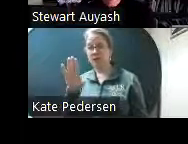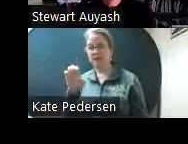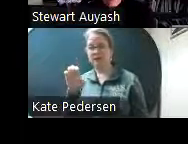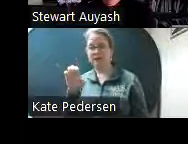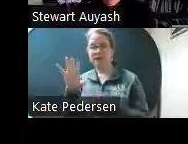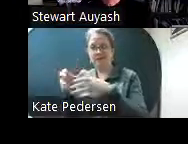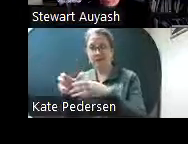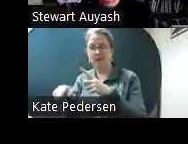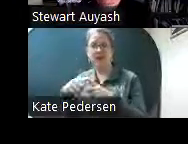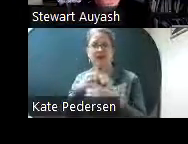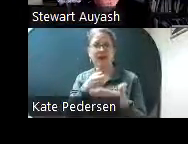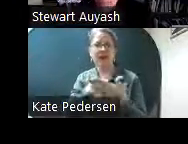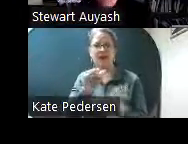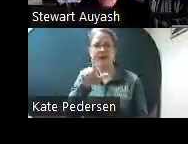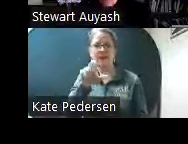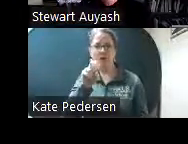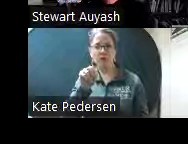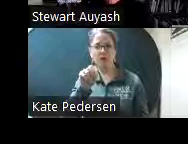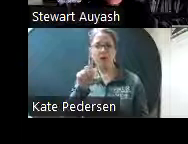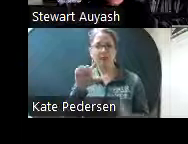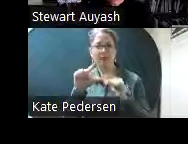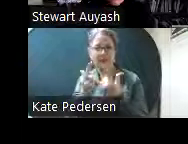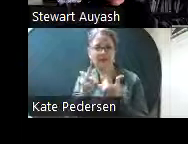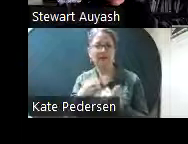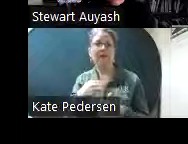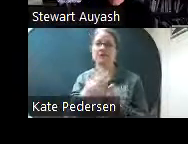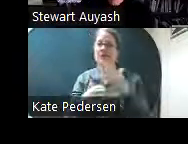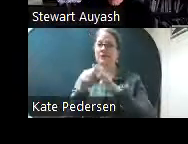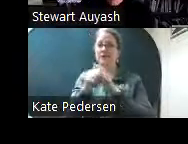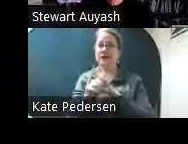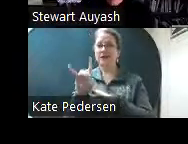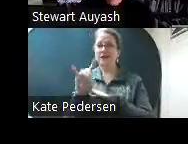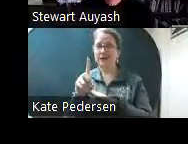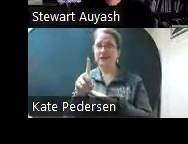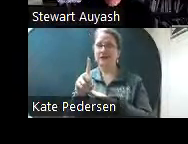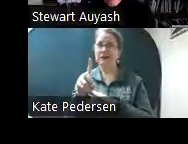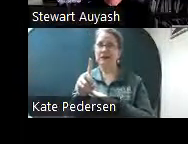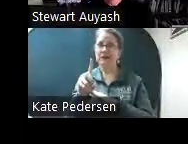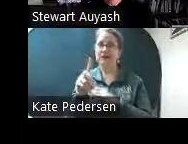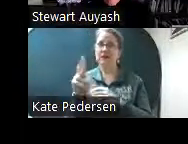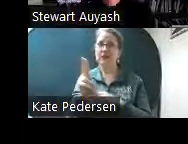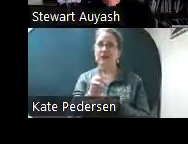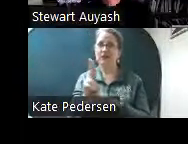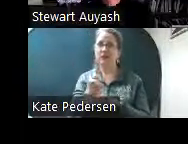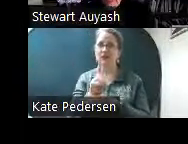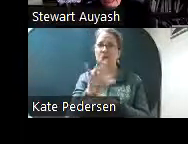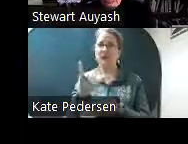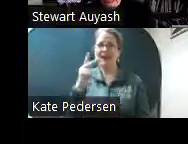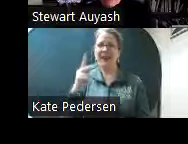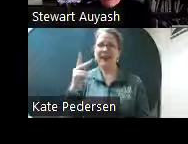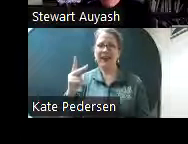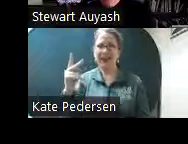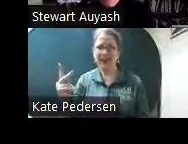an anti-saloon league, which in some states actually was used by the Ku Klux